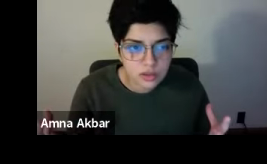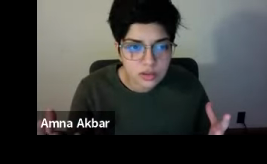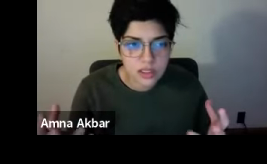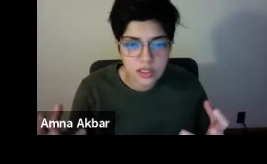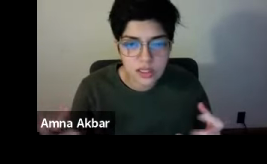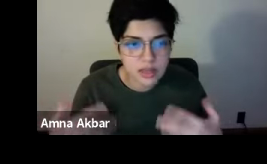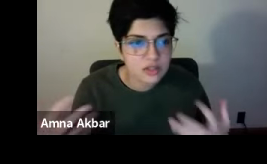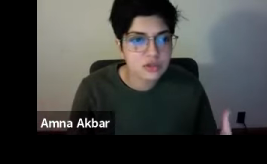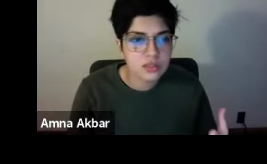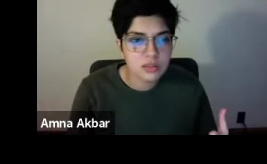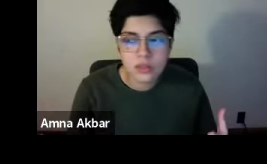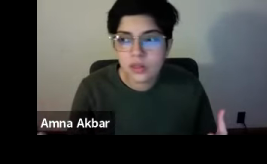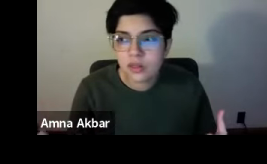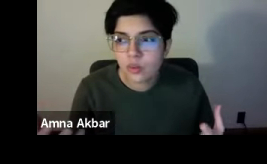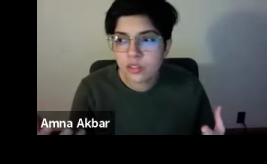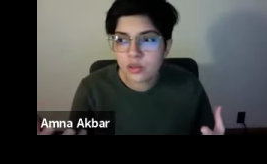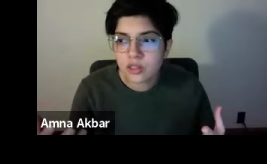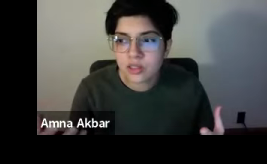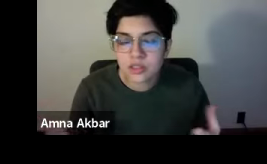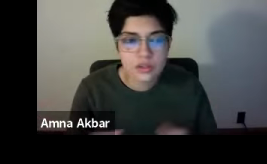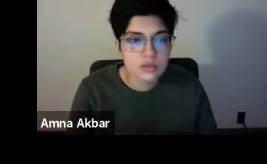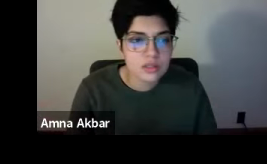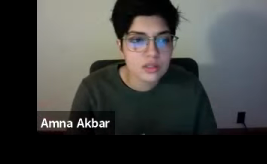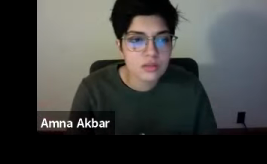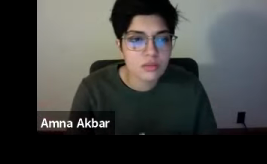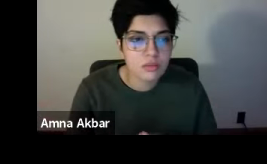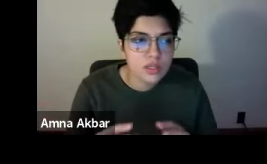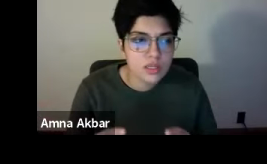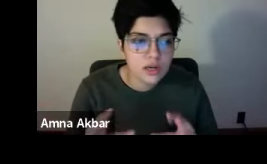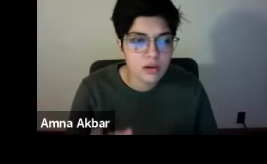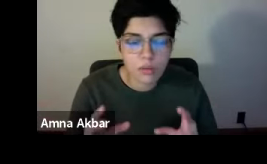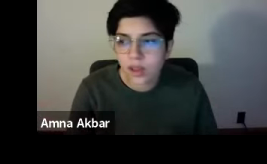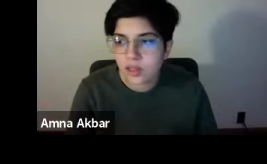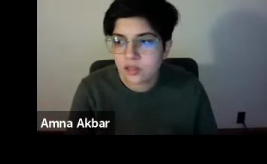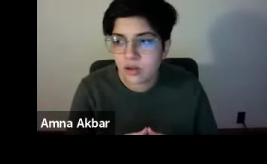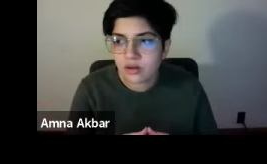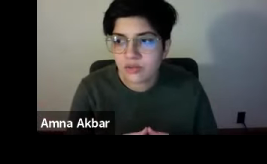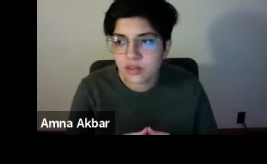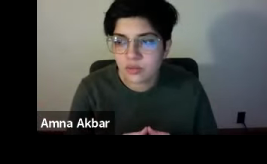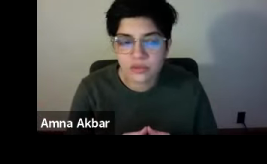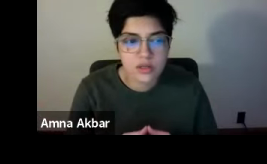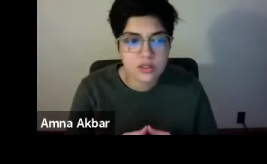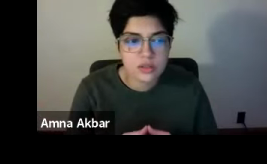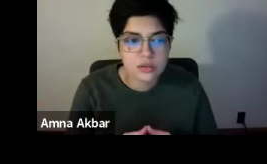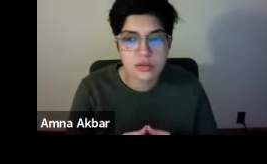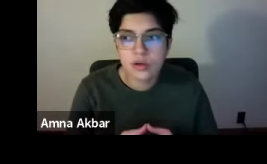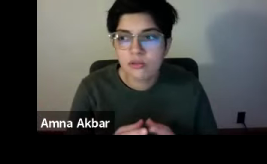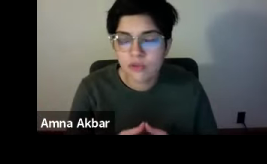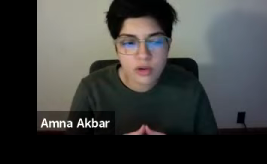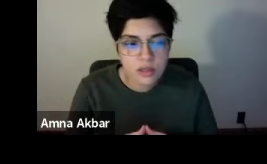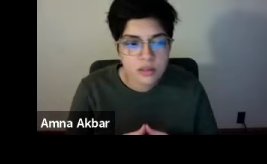public discourse, like in the mainstream, the word democracy is used in such a really narrow way. It's thought of as referring